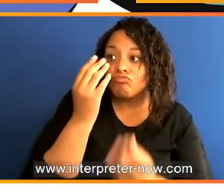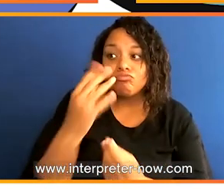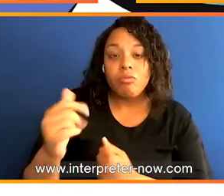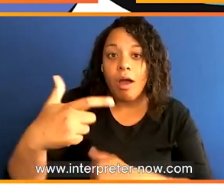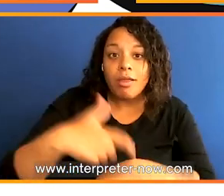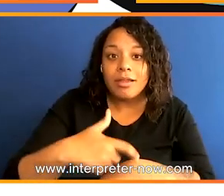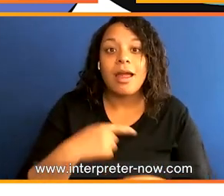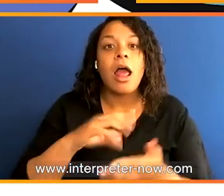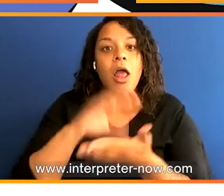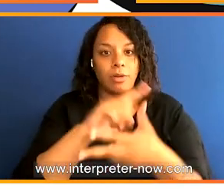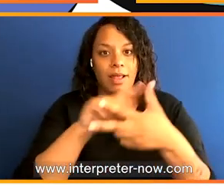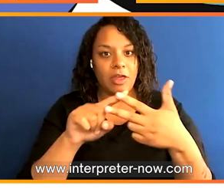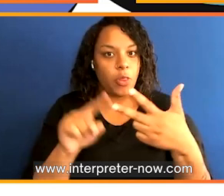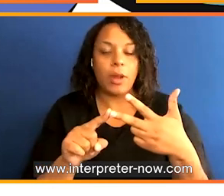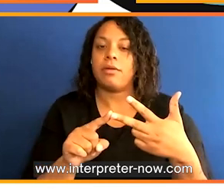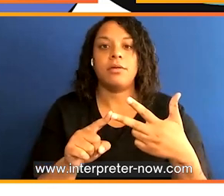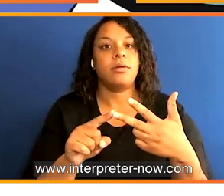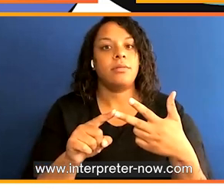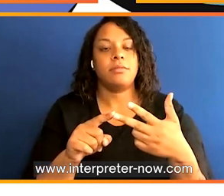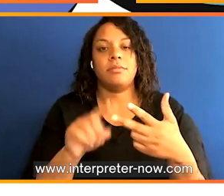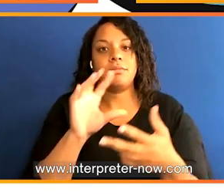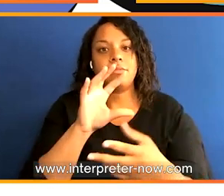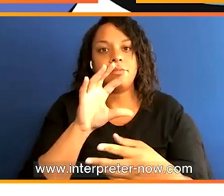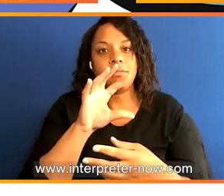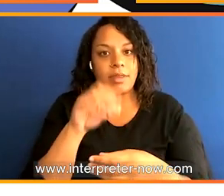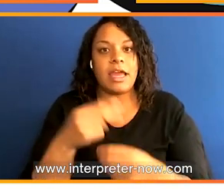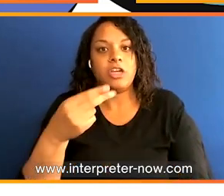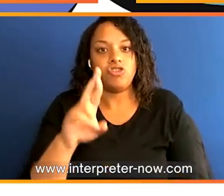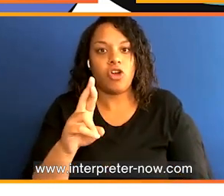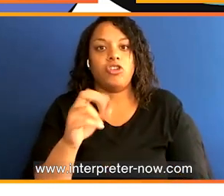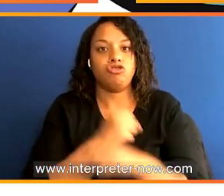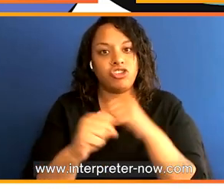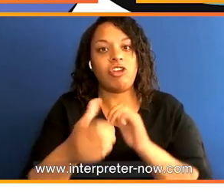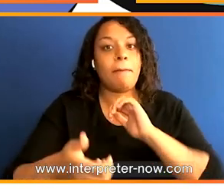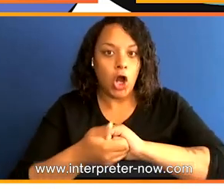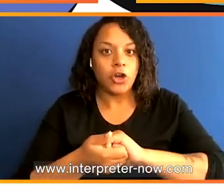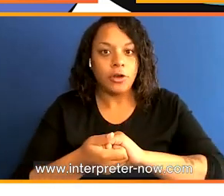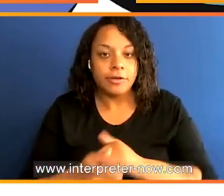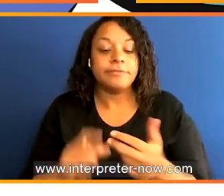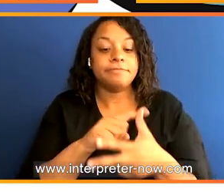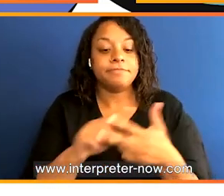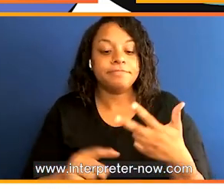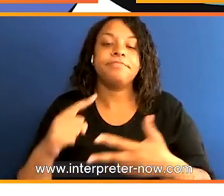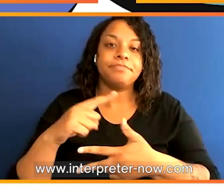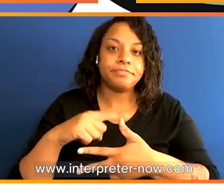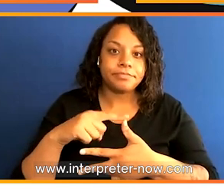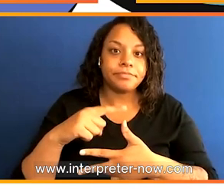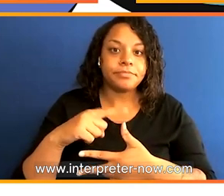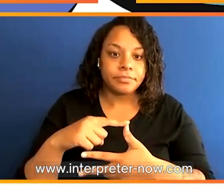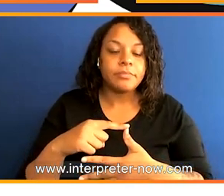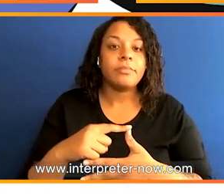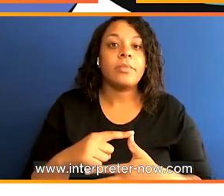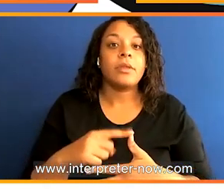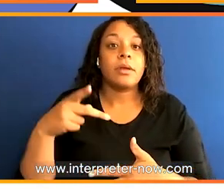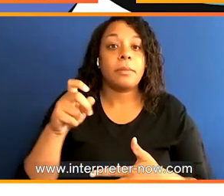time. You know, I learned these three things about being an HR strategic partner, which is one